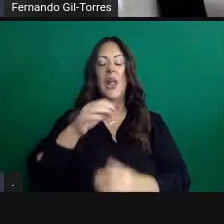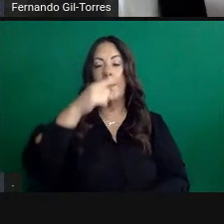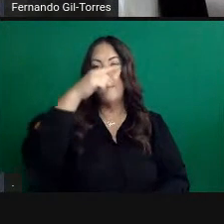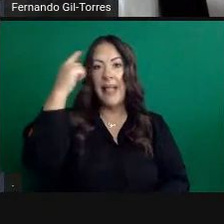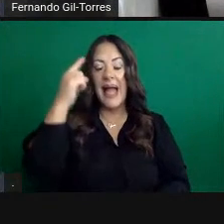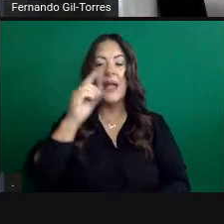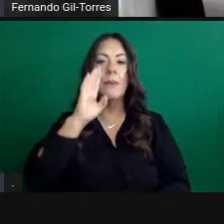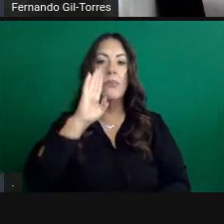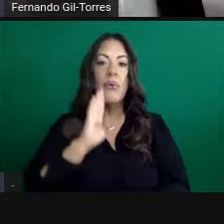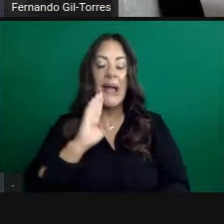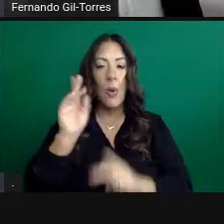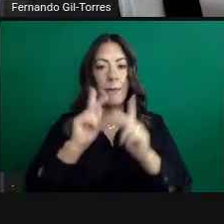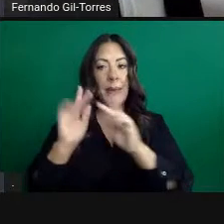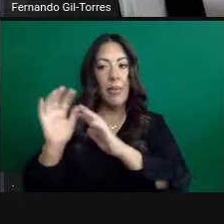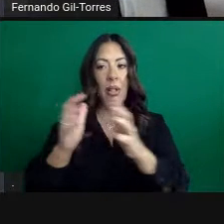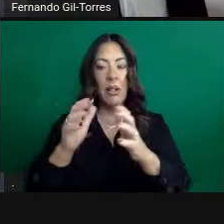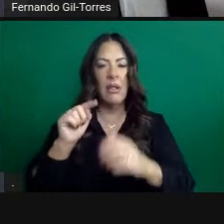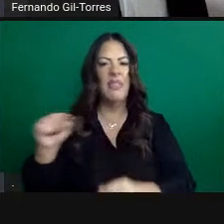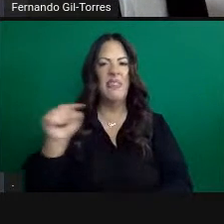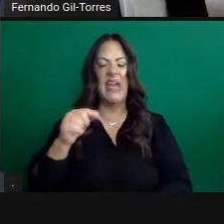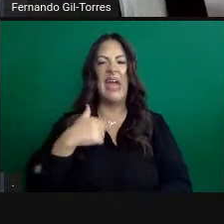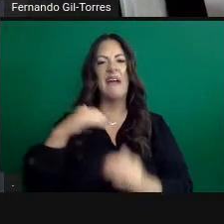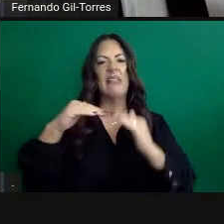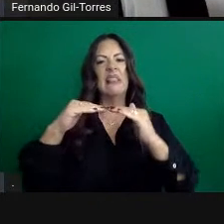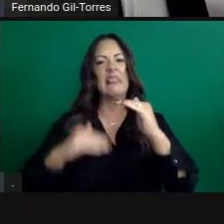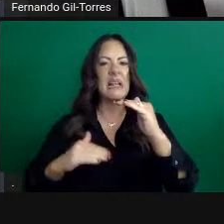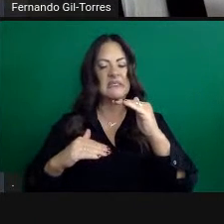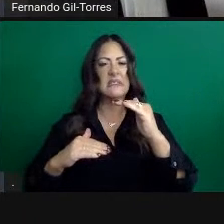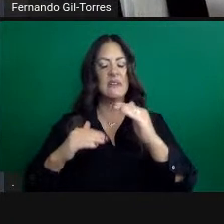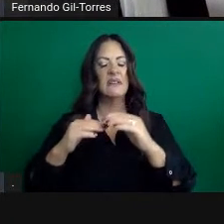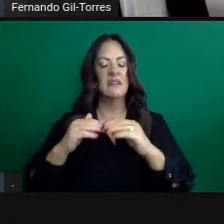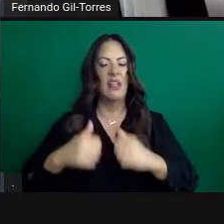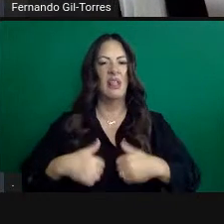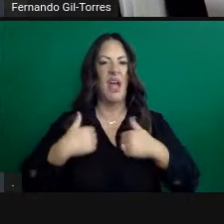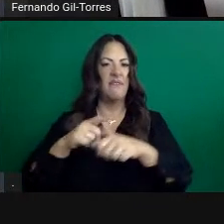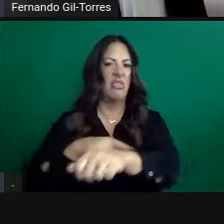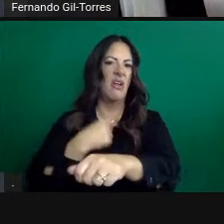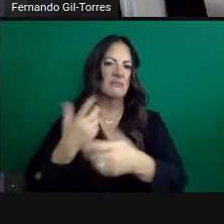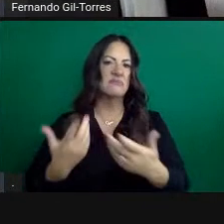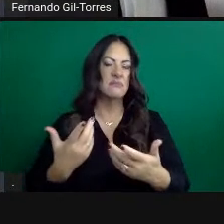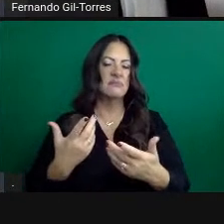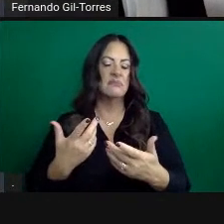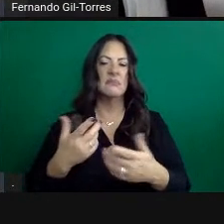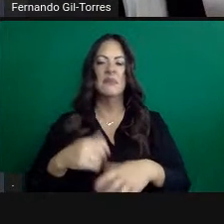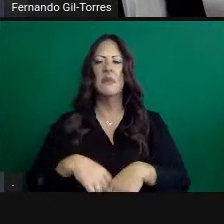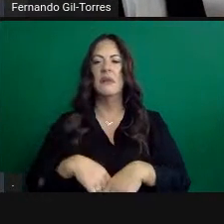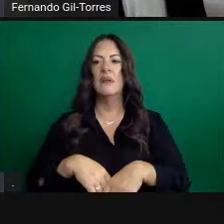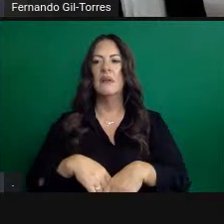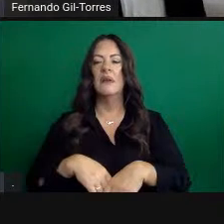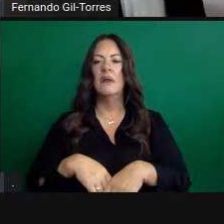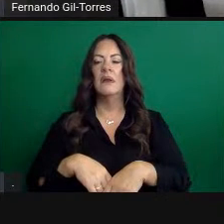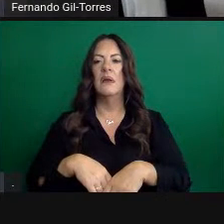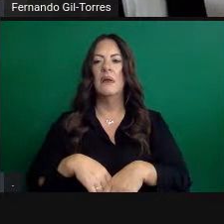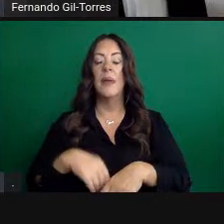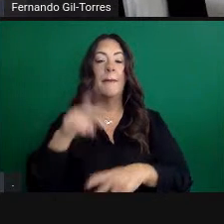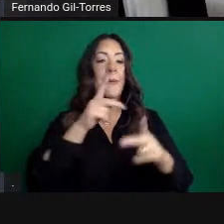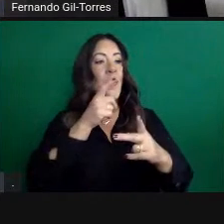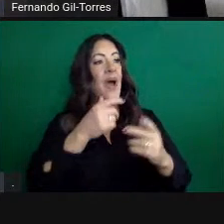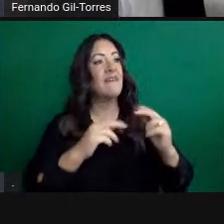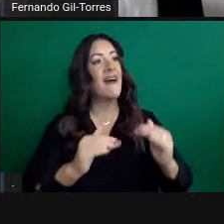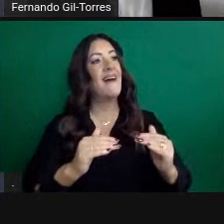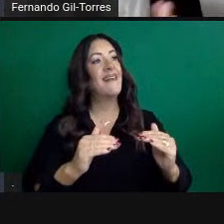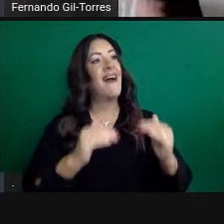than other groups. Those with higher education can live a longer life. Those with lower education will have a lower